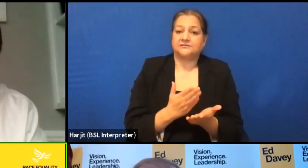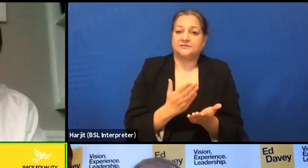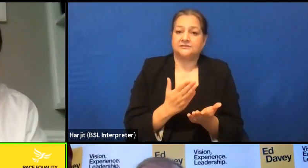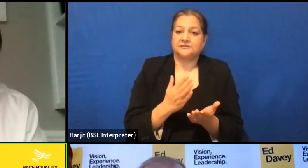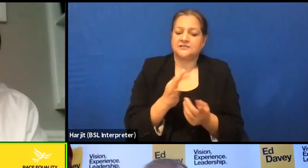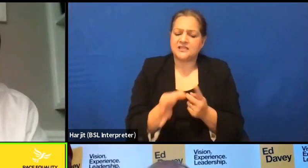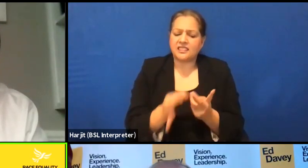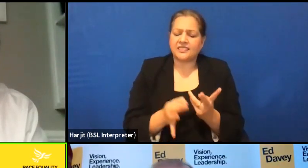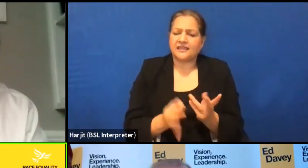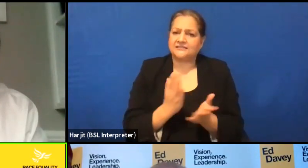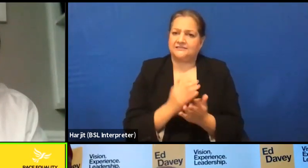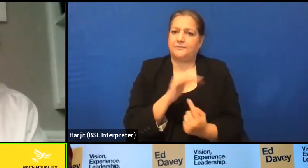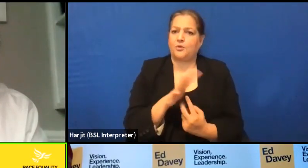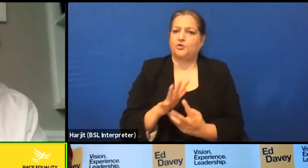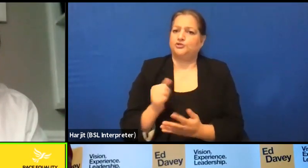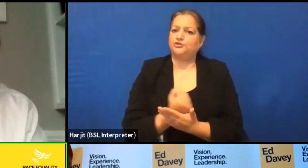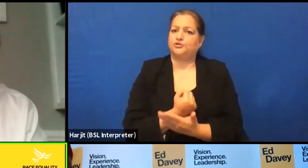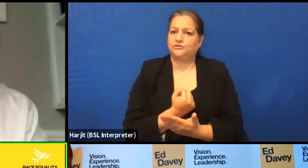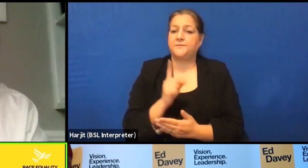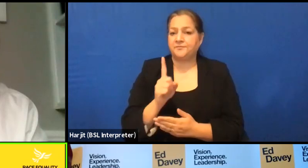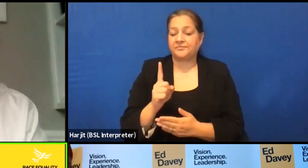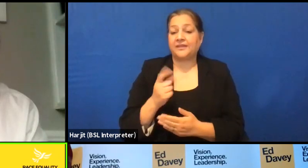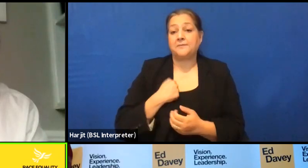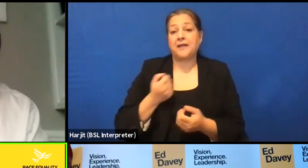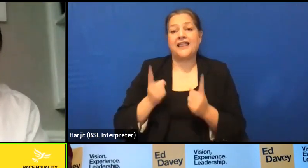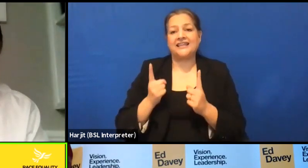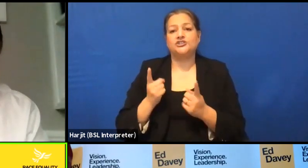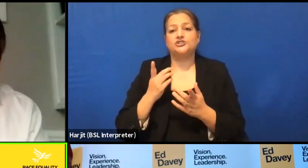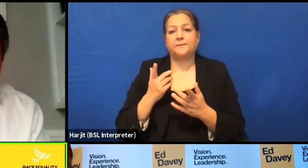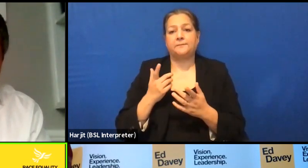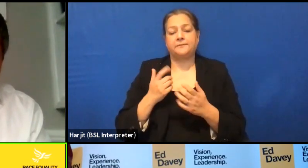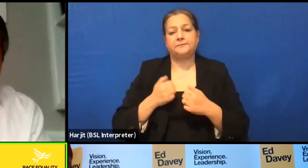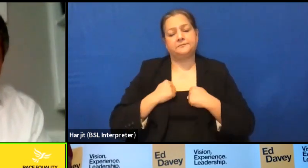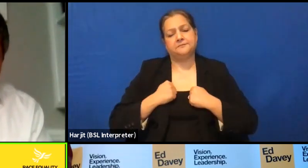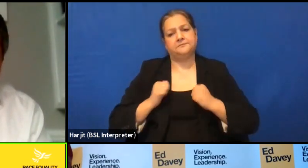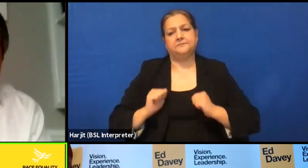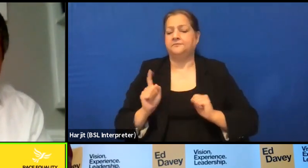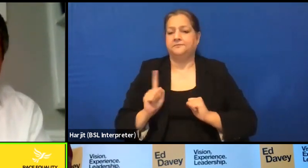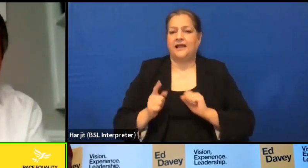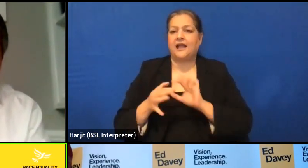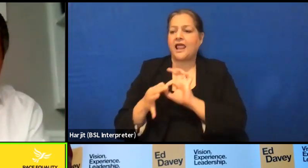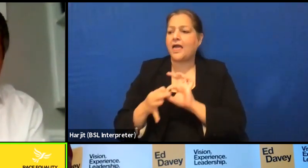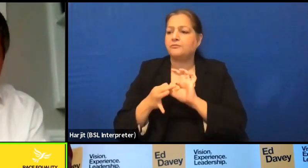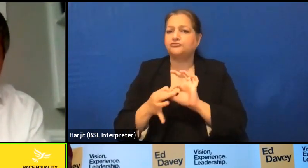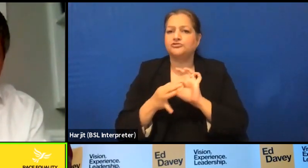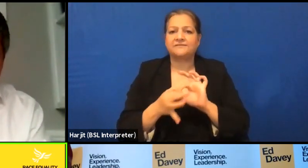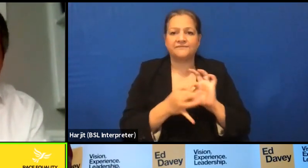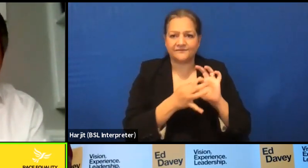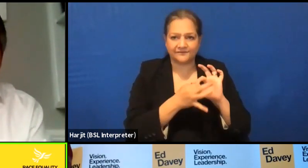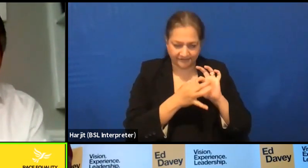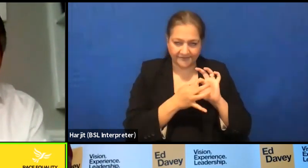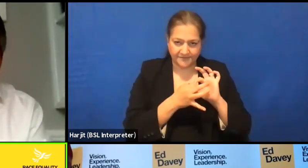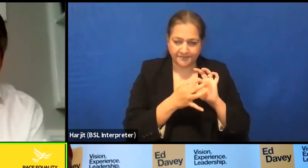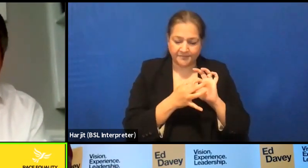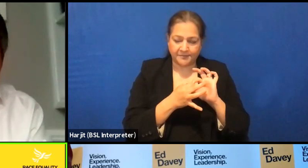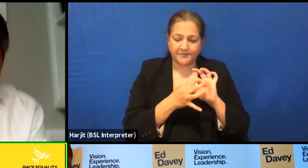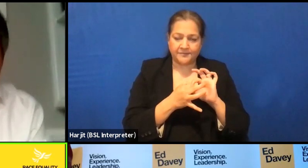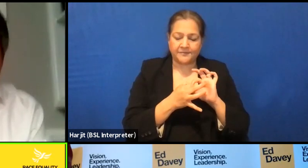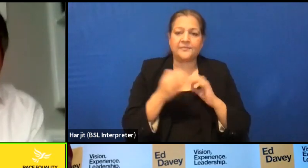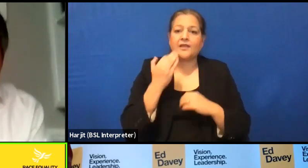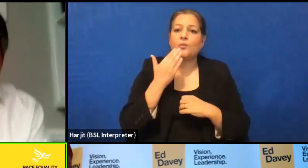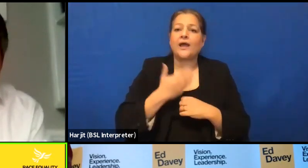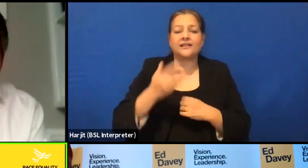want to highlight the fact that my leadership is very collaborative. I think that when we are deciding what is the top